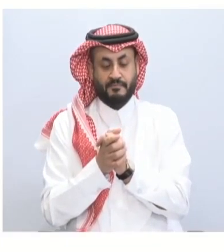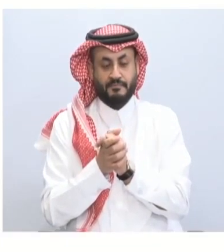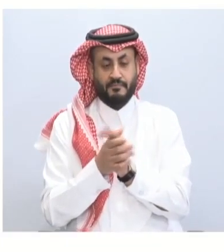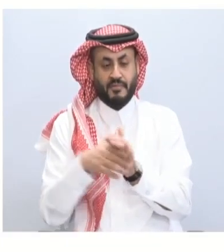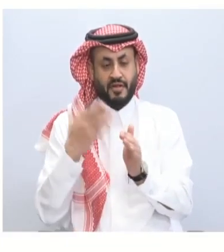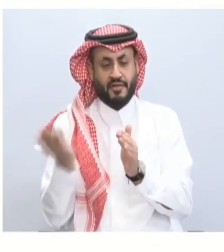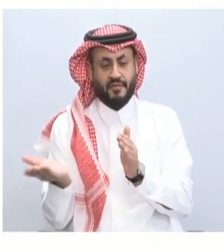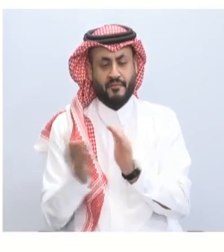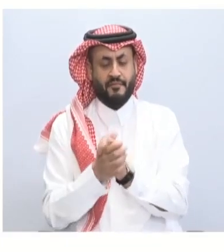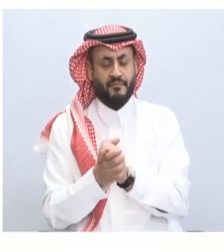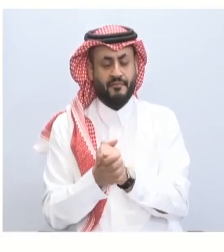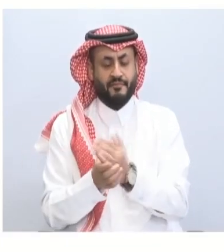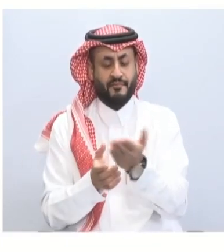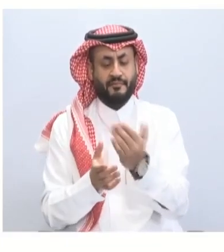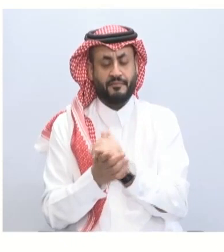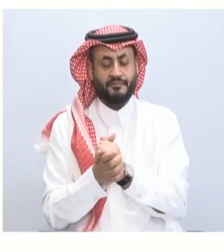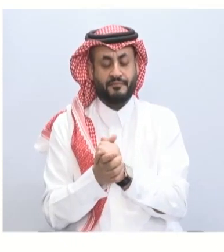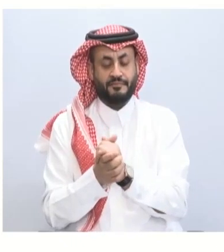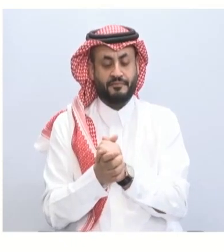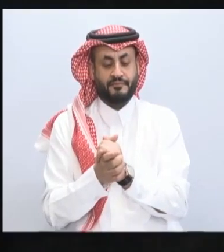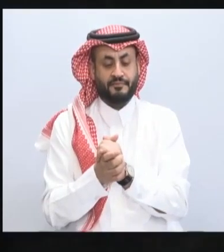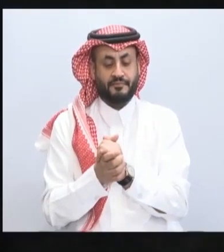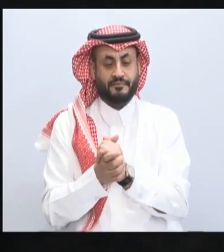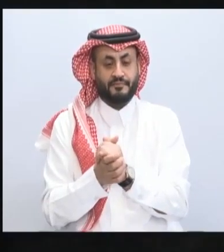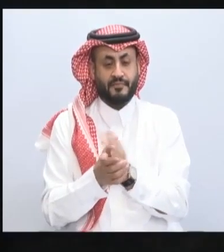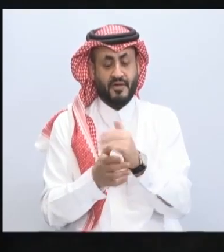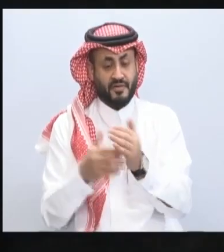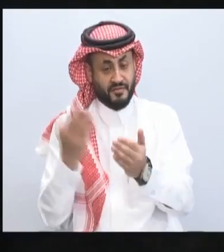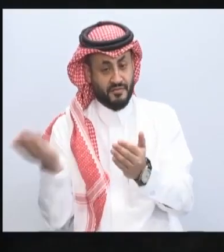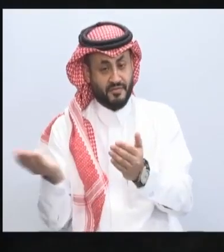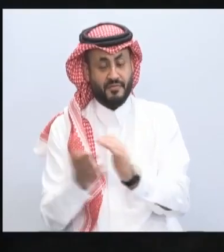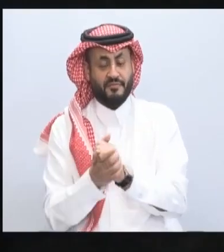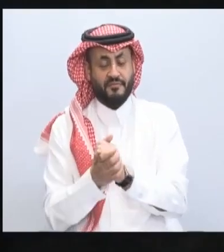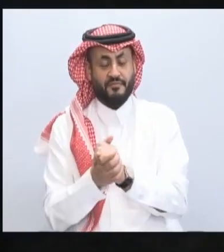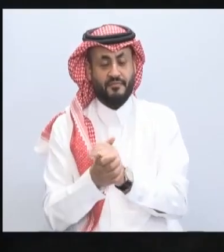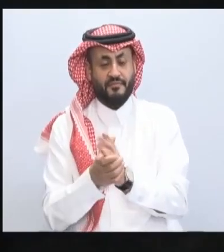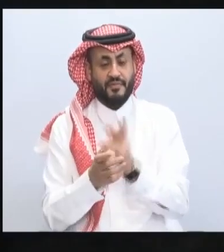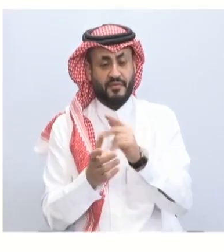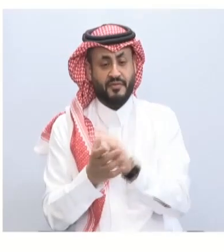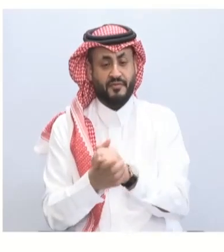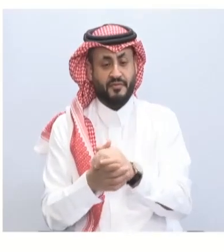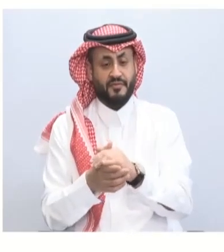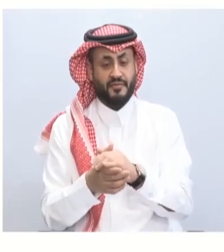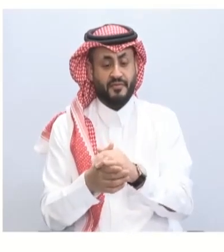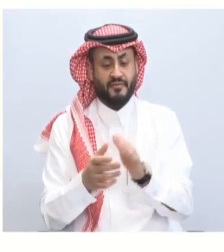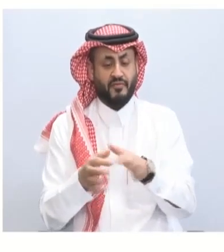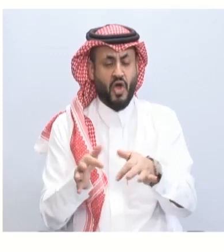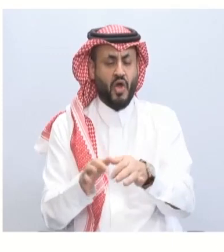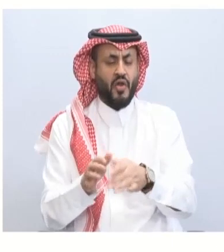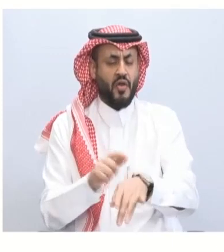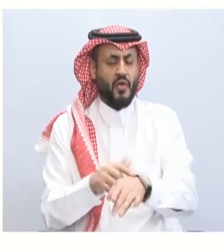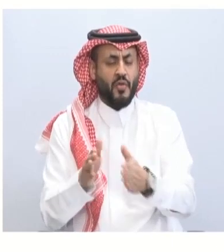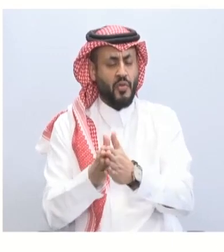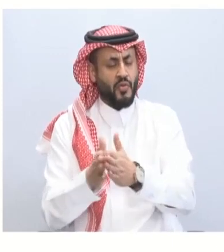hand, however, there is another side. We have here, when it came to the formation of long-term